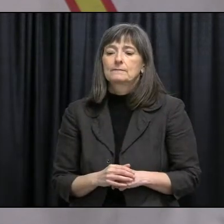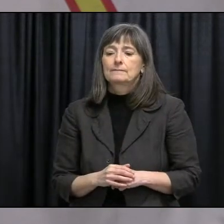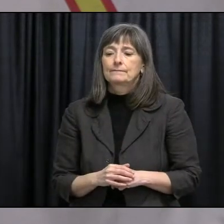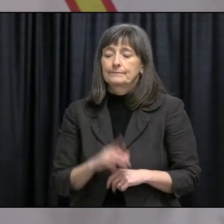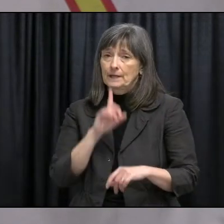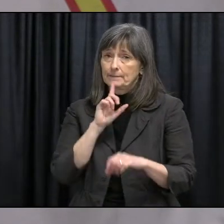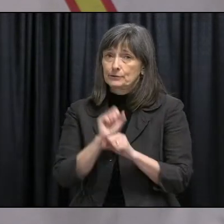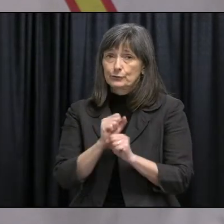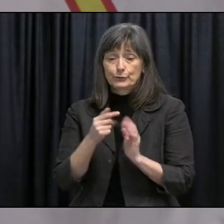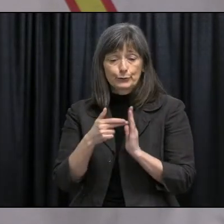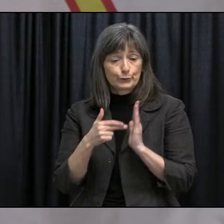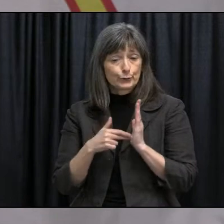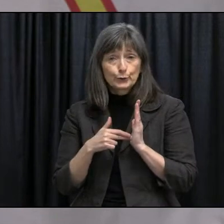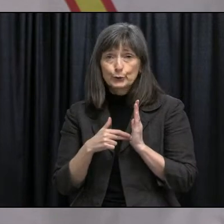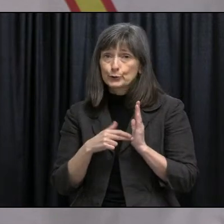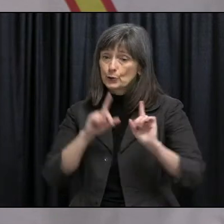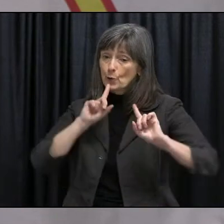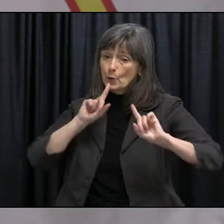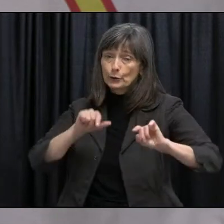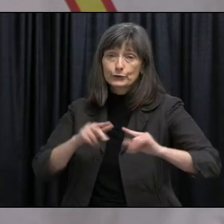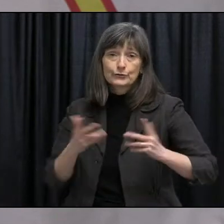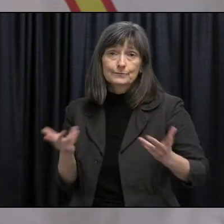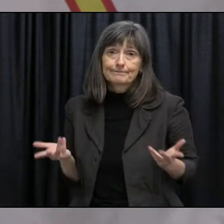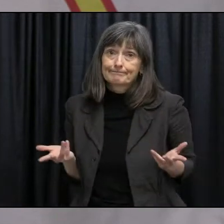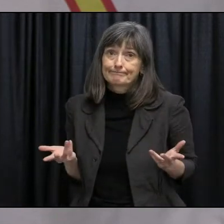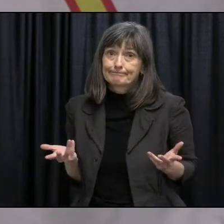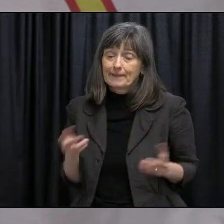are following special measures orders.